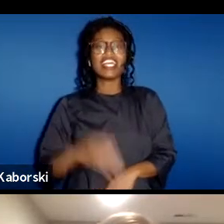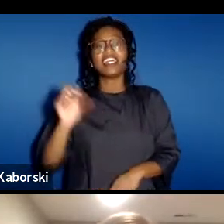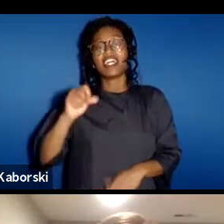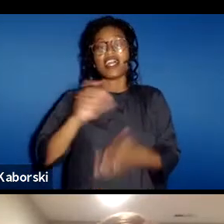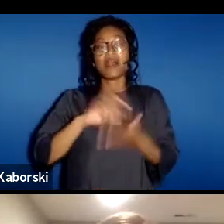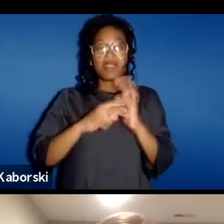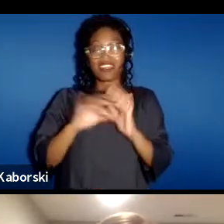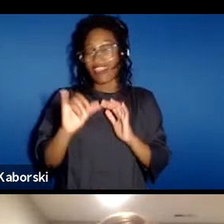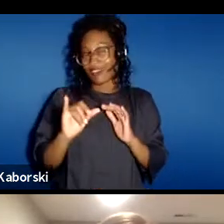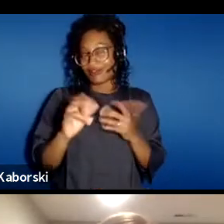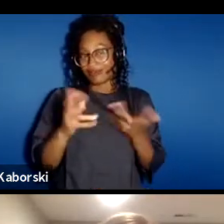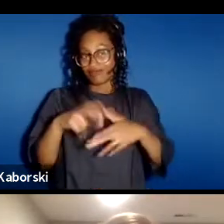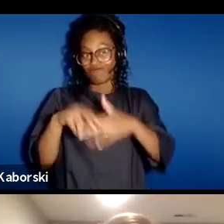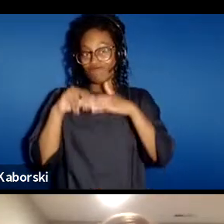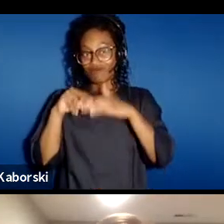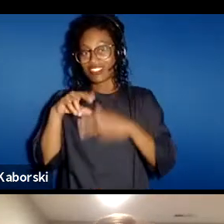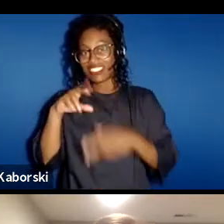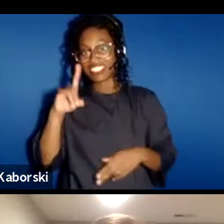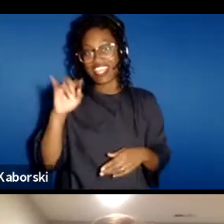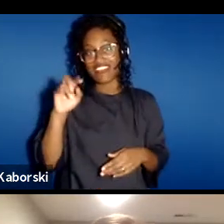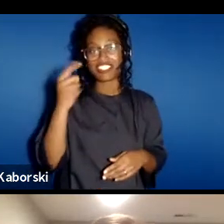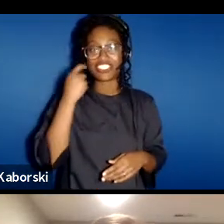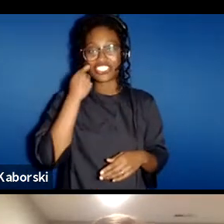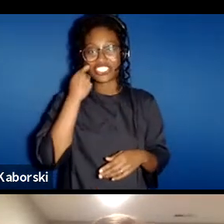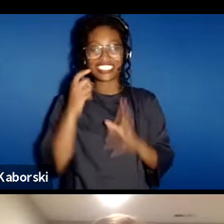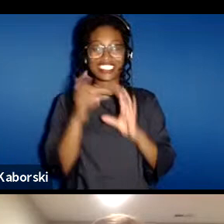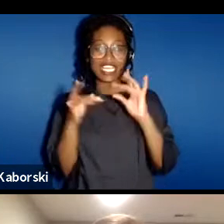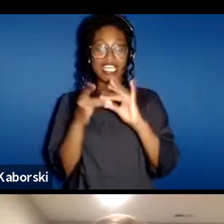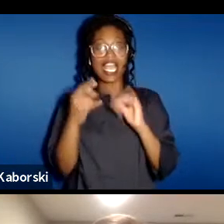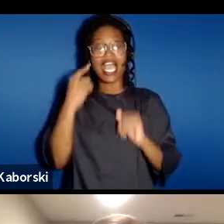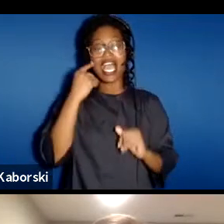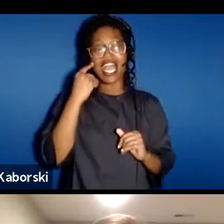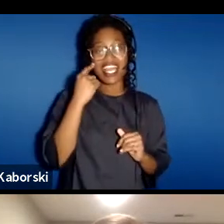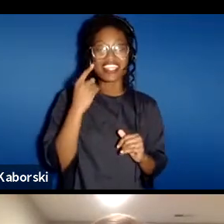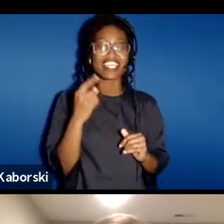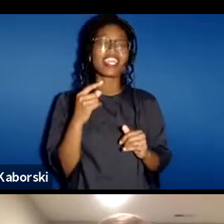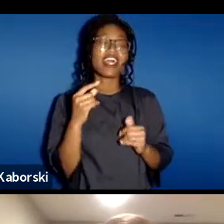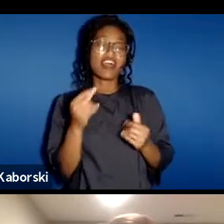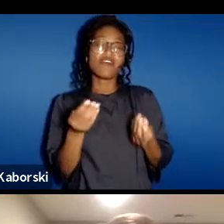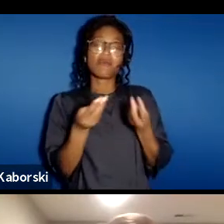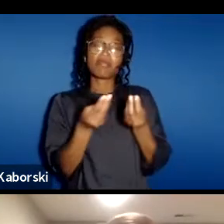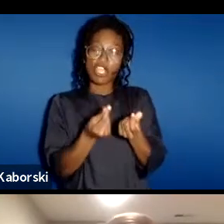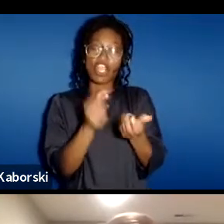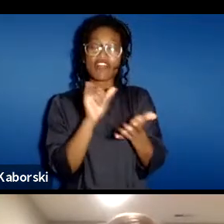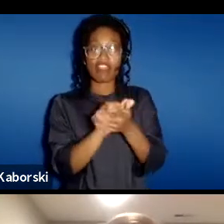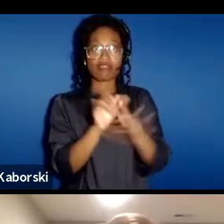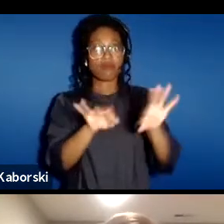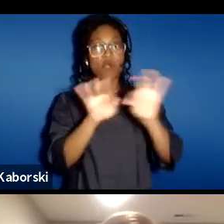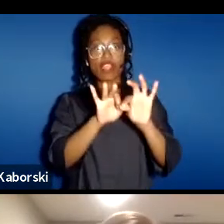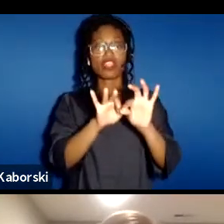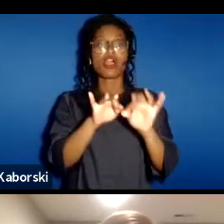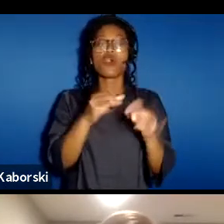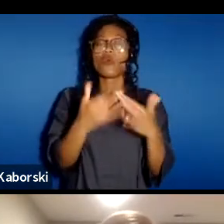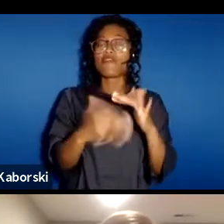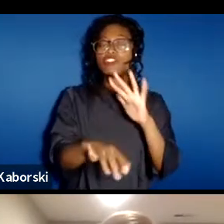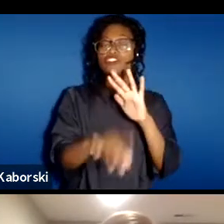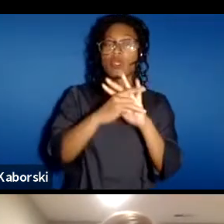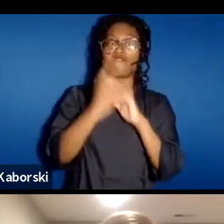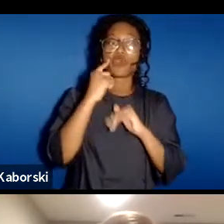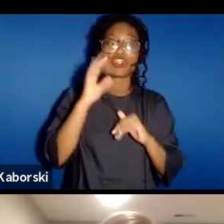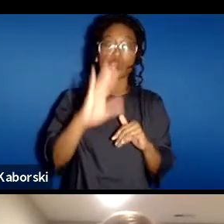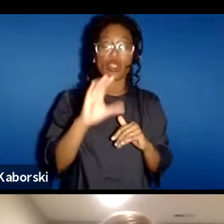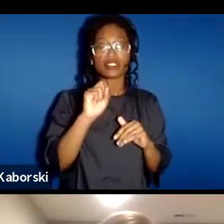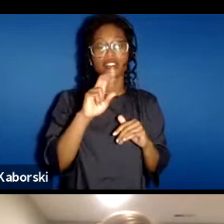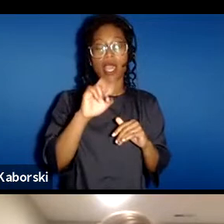Building on what David said, I really think that materiality is a big piece of this. What you choose as far as what your substrates